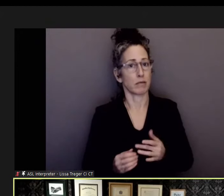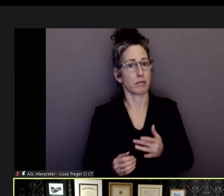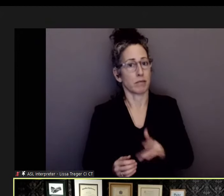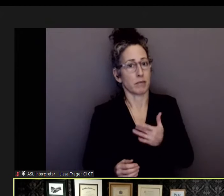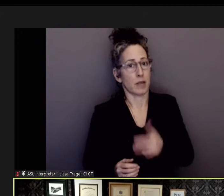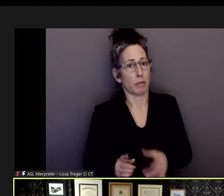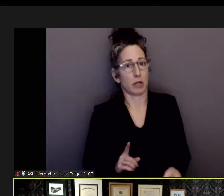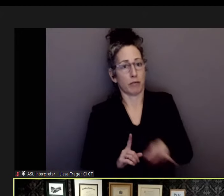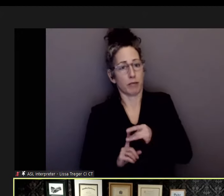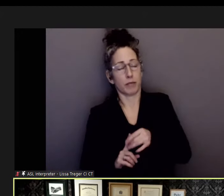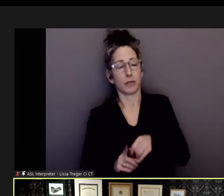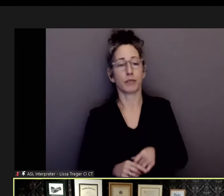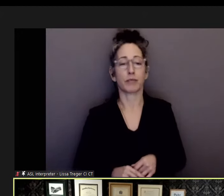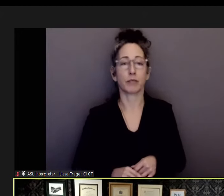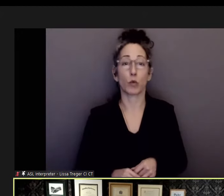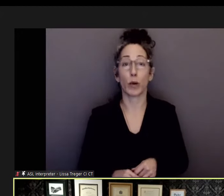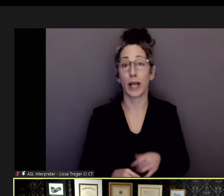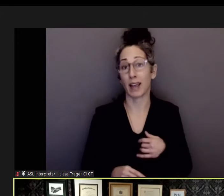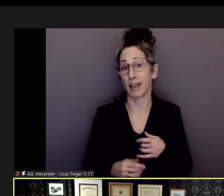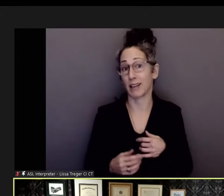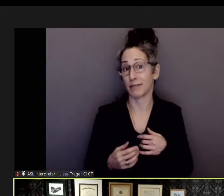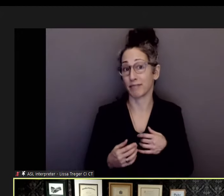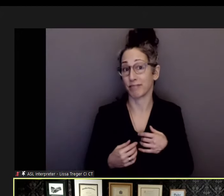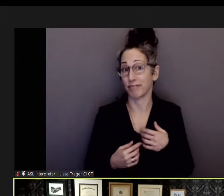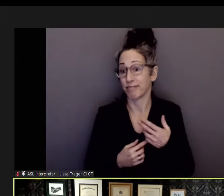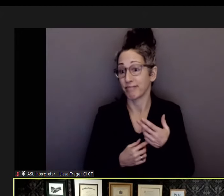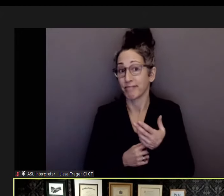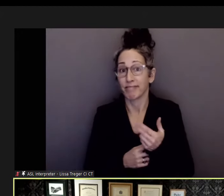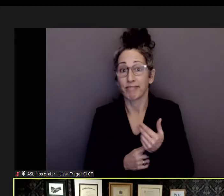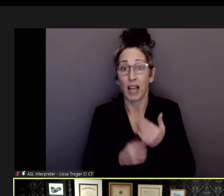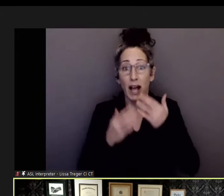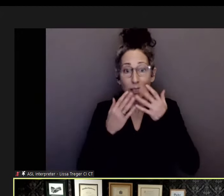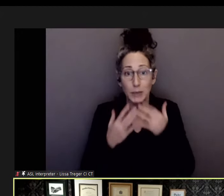retail, restaurant, hospitality workers, 2,000 participants.